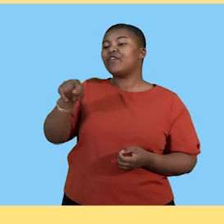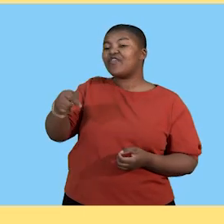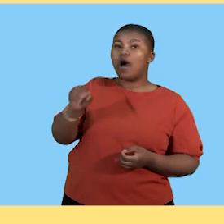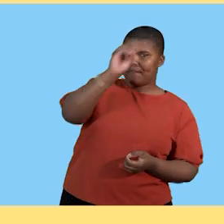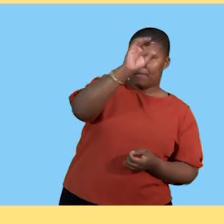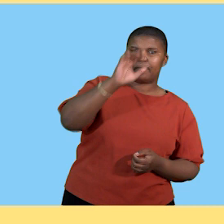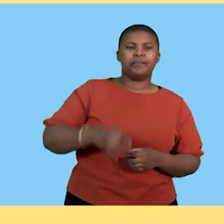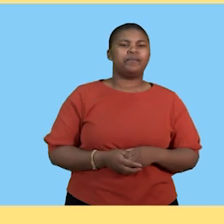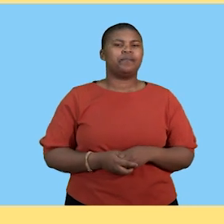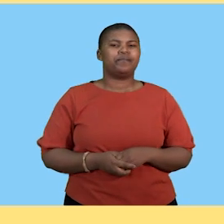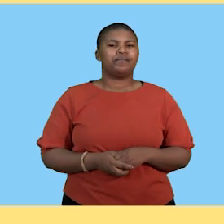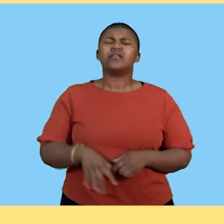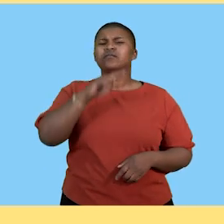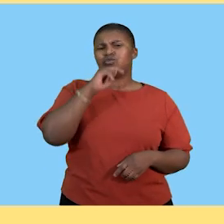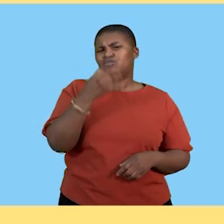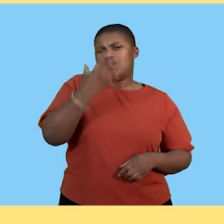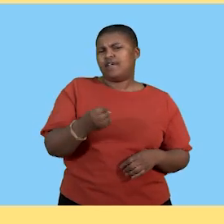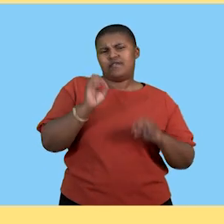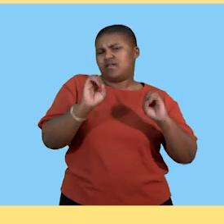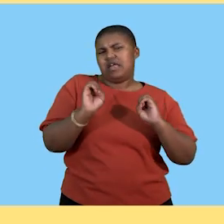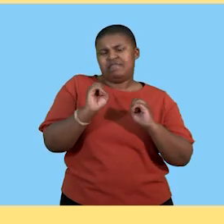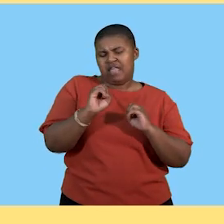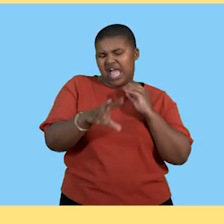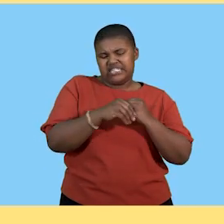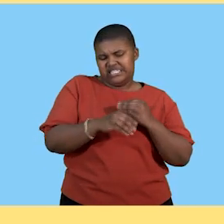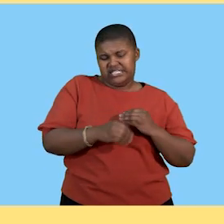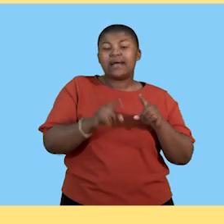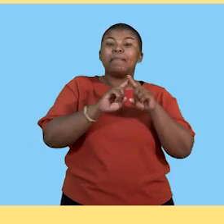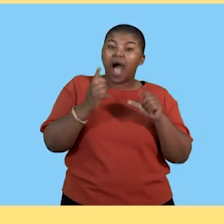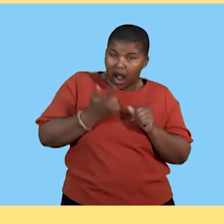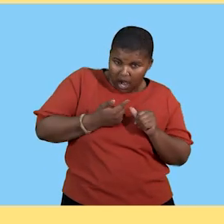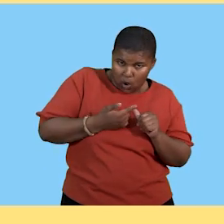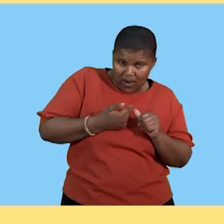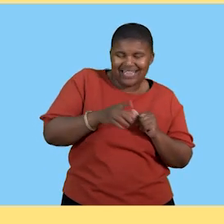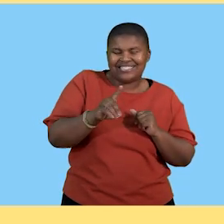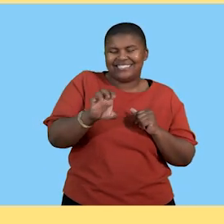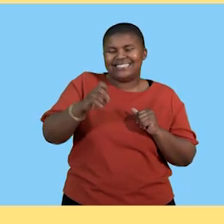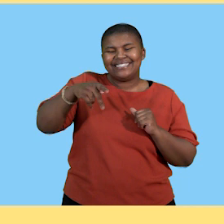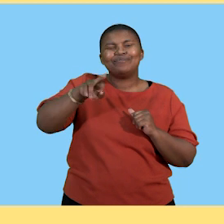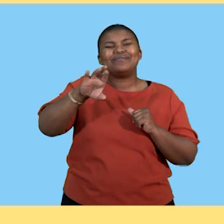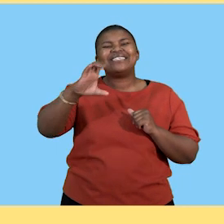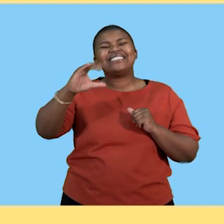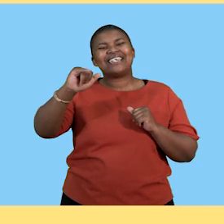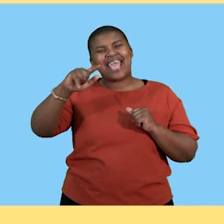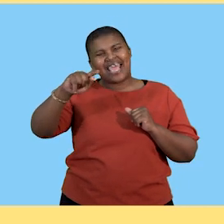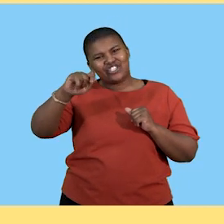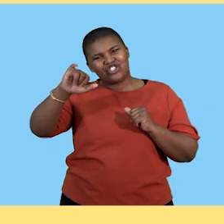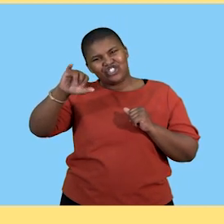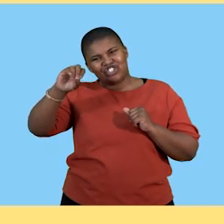24. We have no additions, but we need to calculate